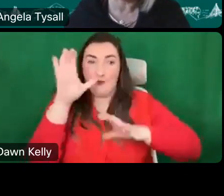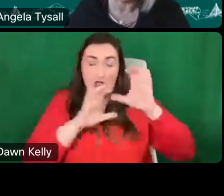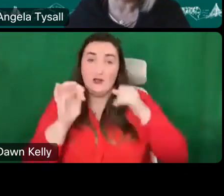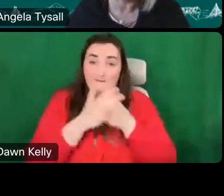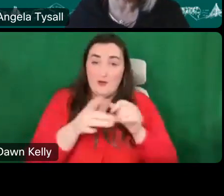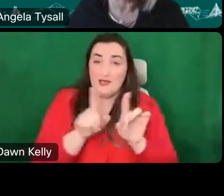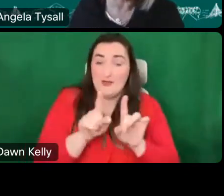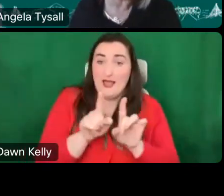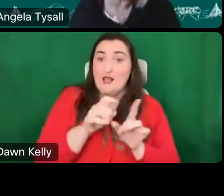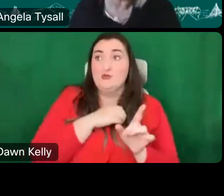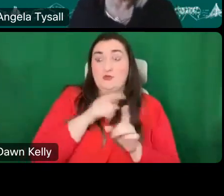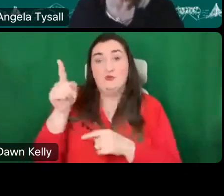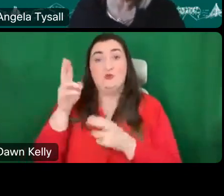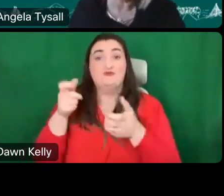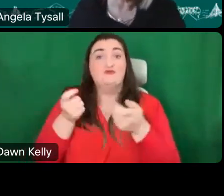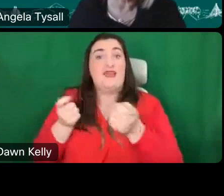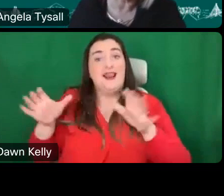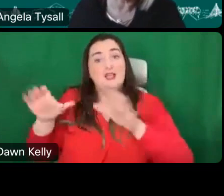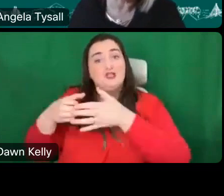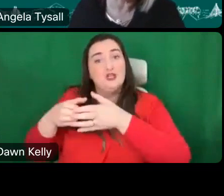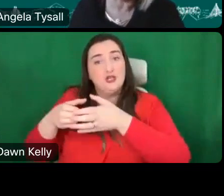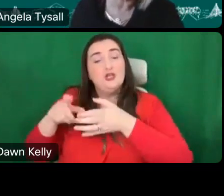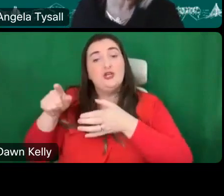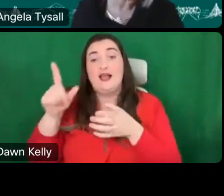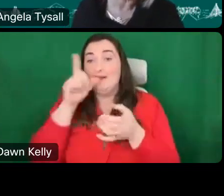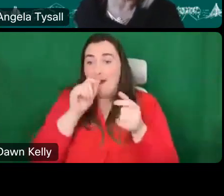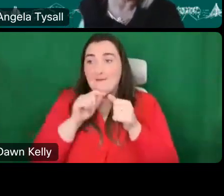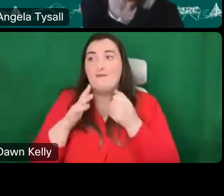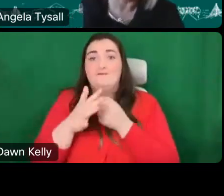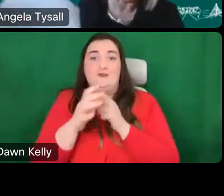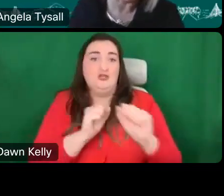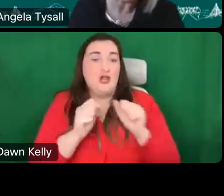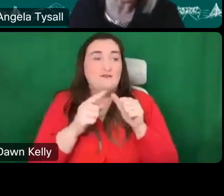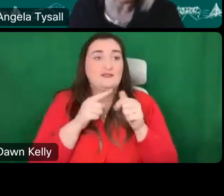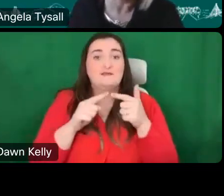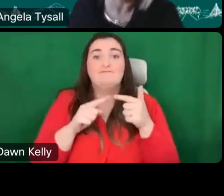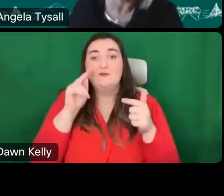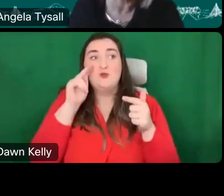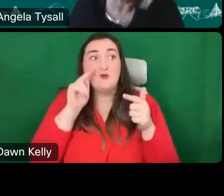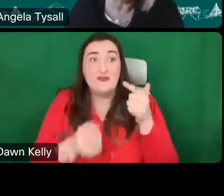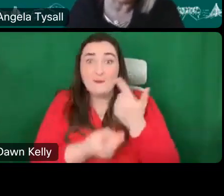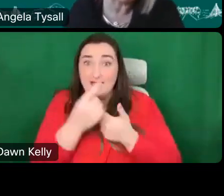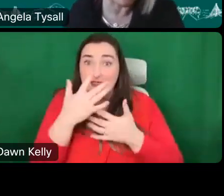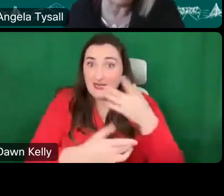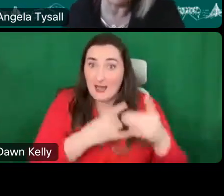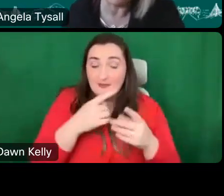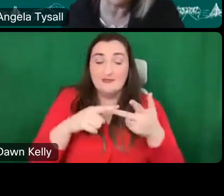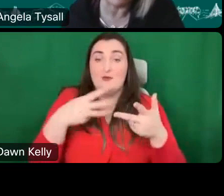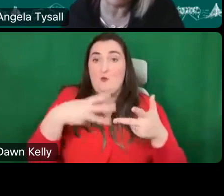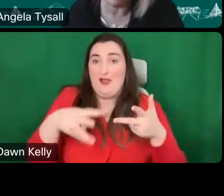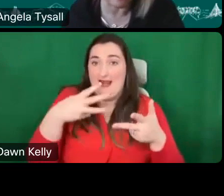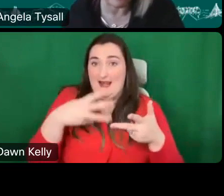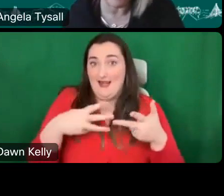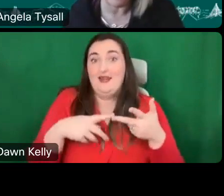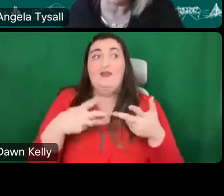to the regulator, and basically around the name of the service, the notifiable incident that's happened, when it happened, when